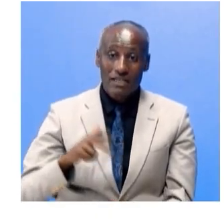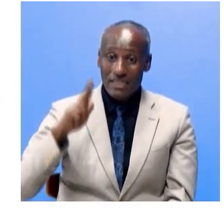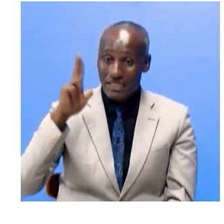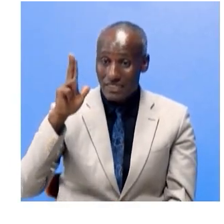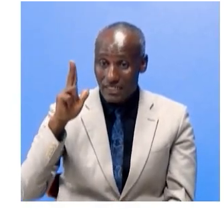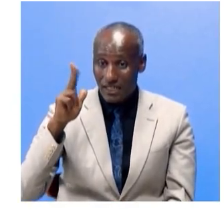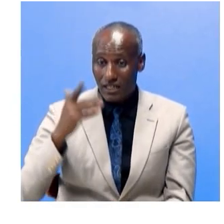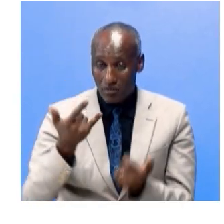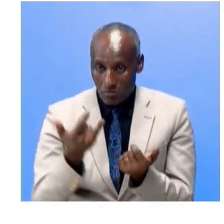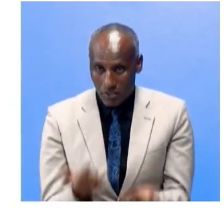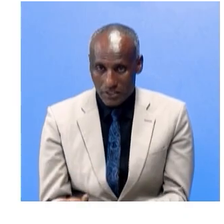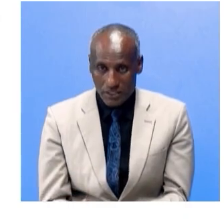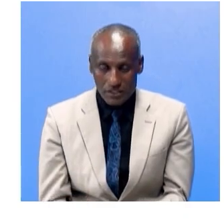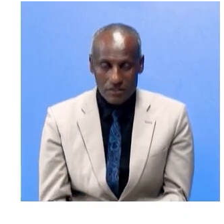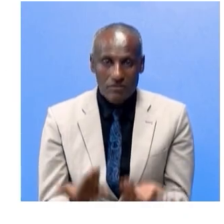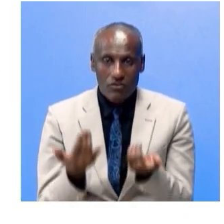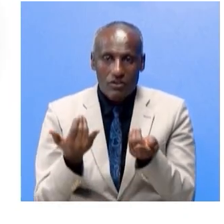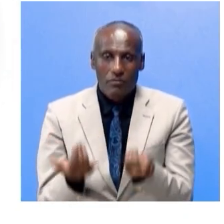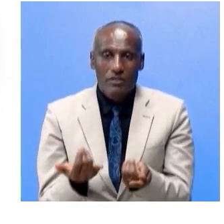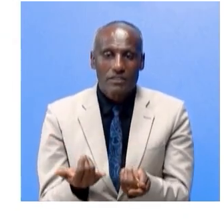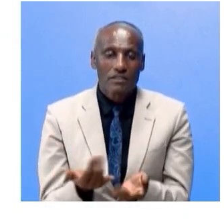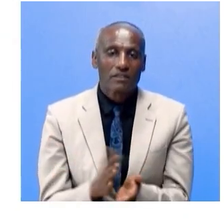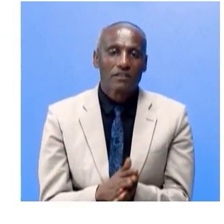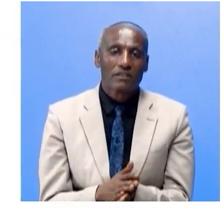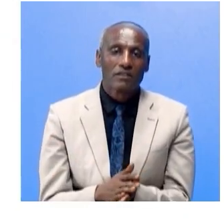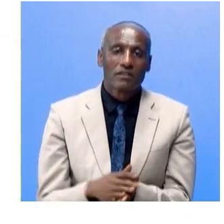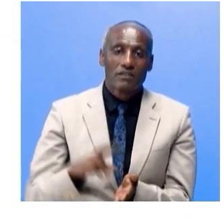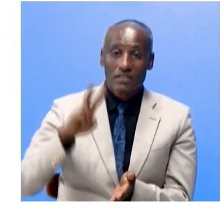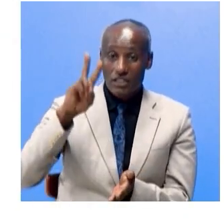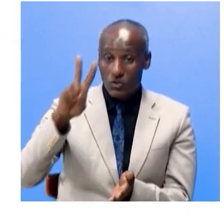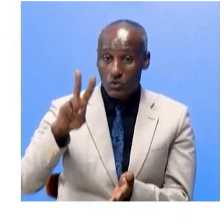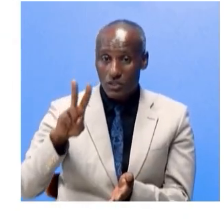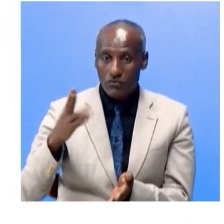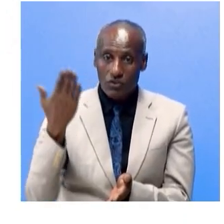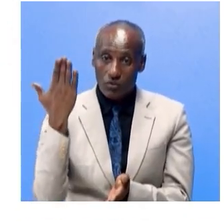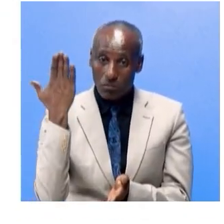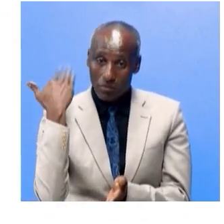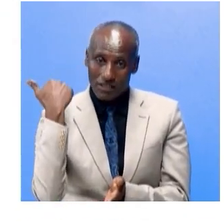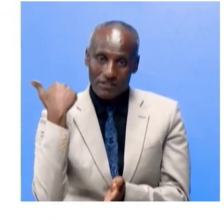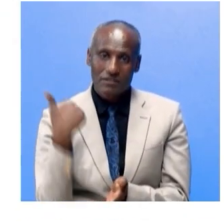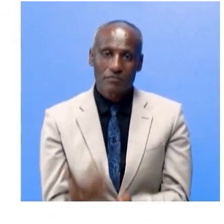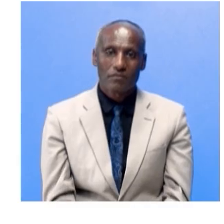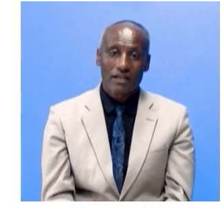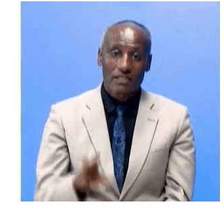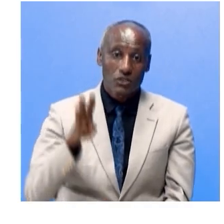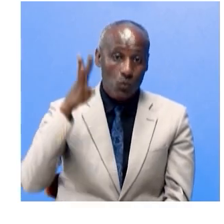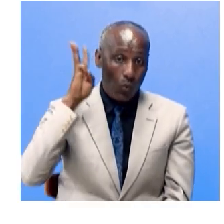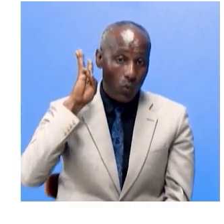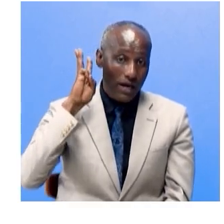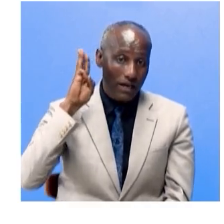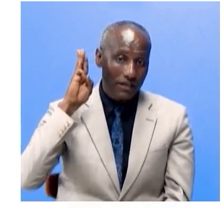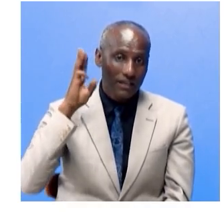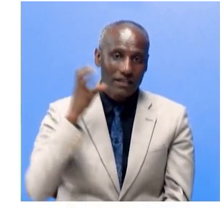present, okay? Present. But these 2 points are past. Don't